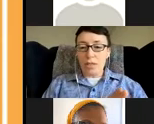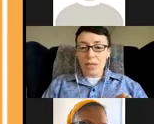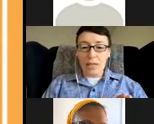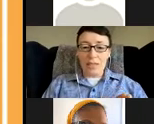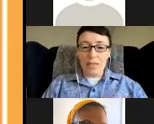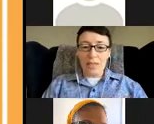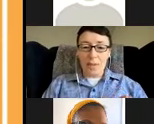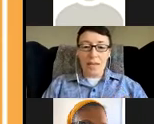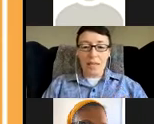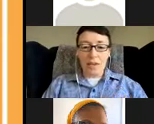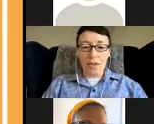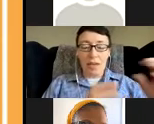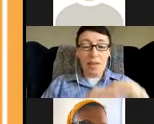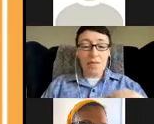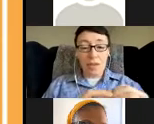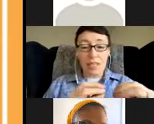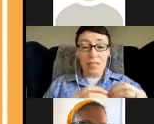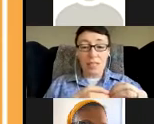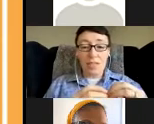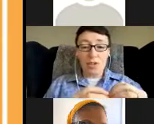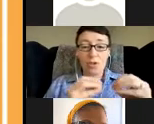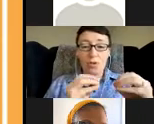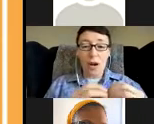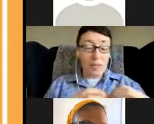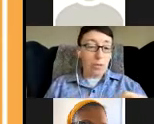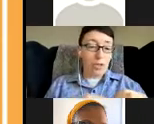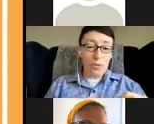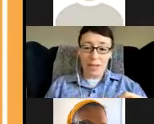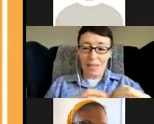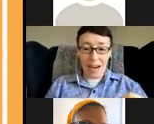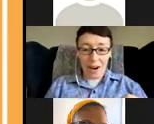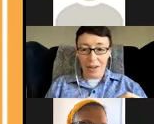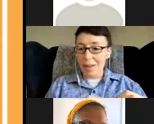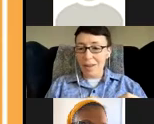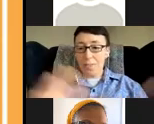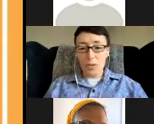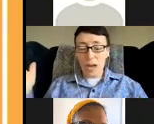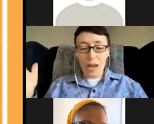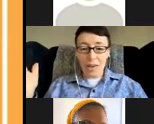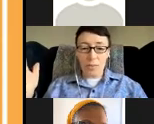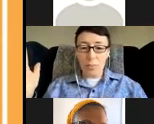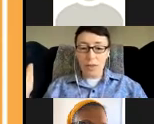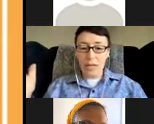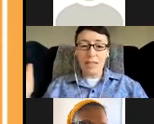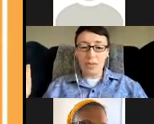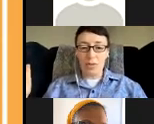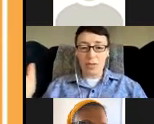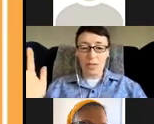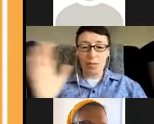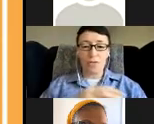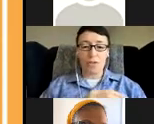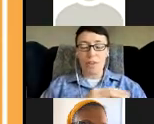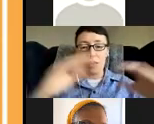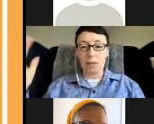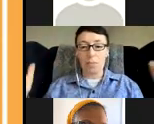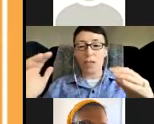chart does is make it clear that infants tracked pursuant to CARA do not have to be put into the system